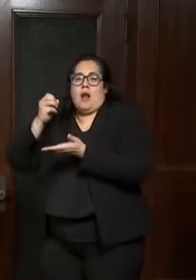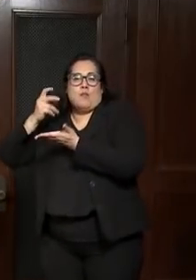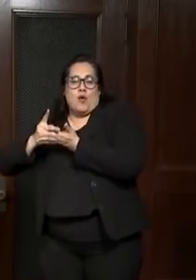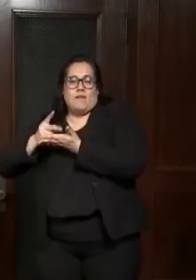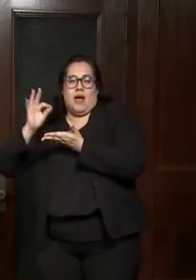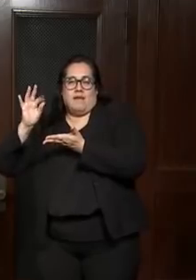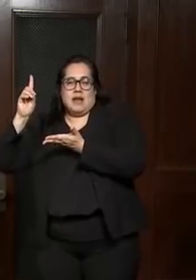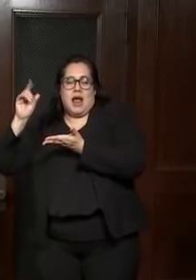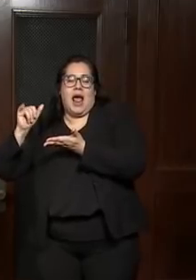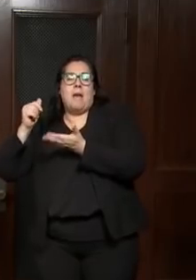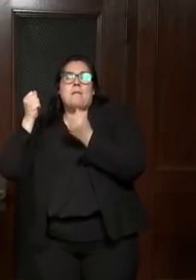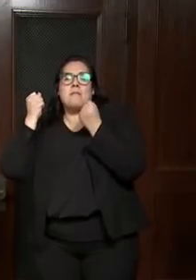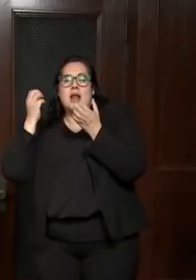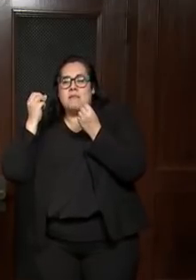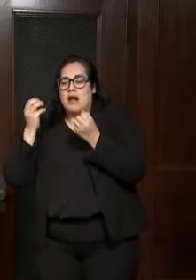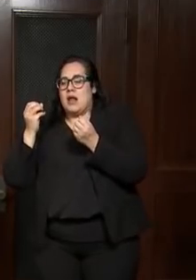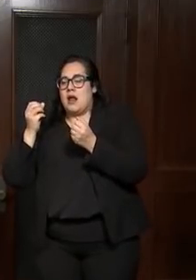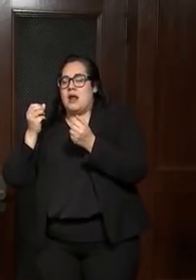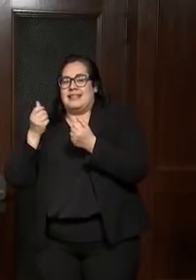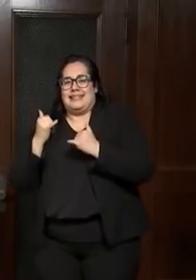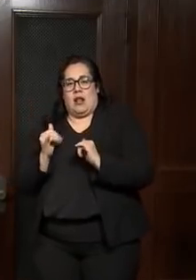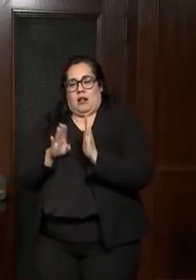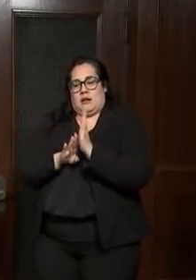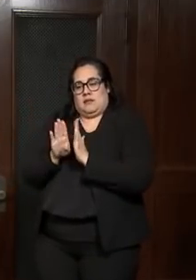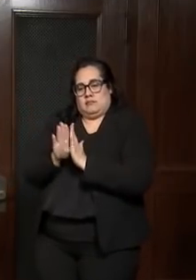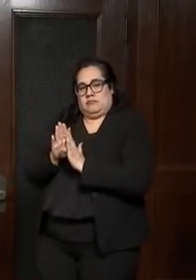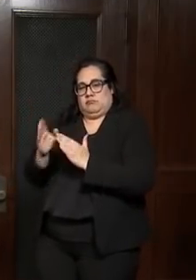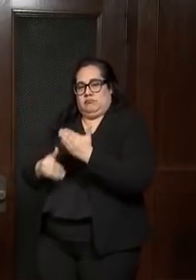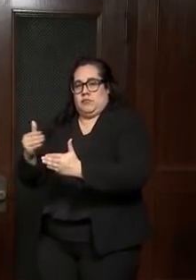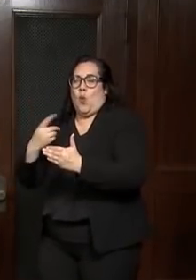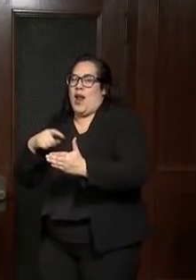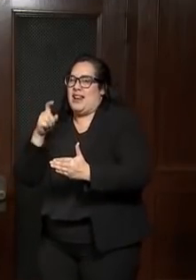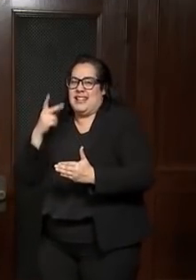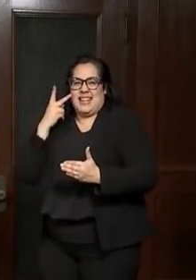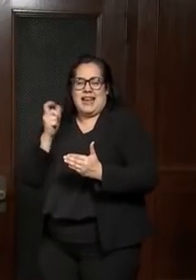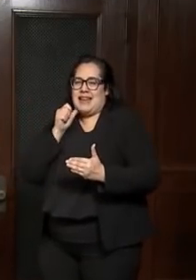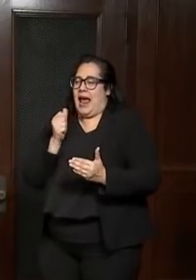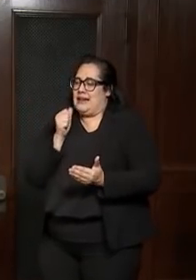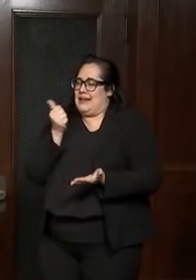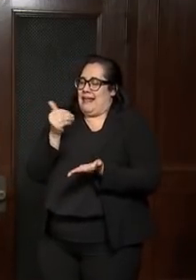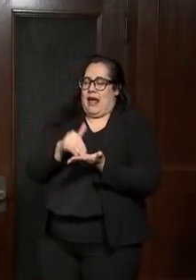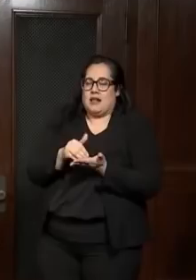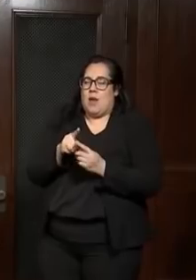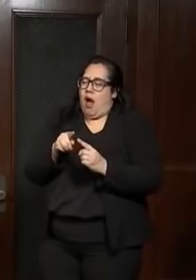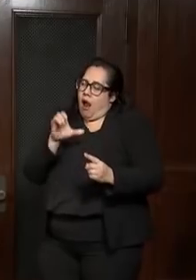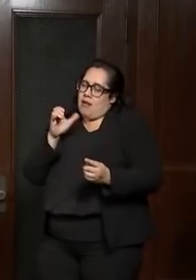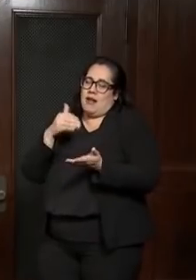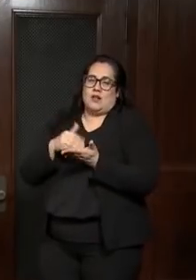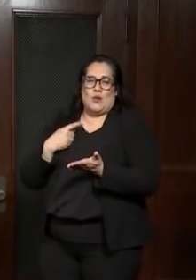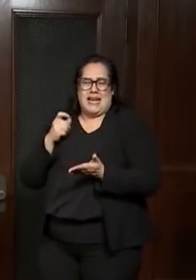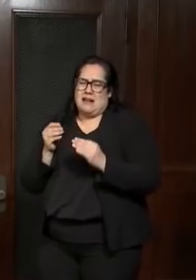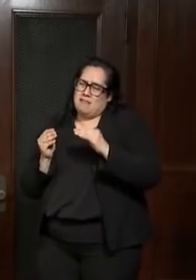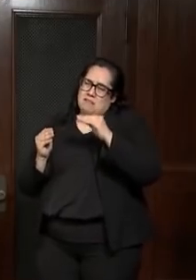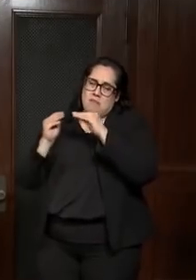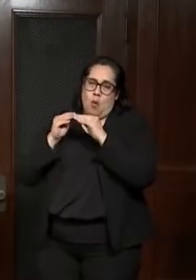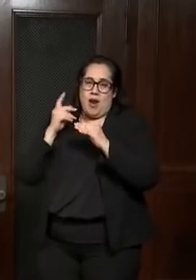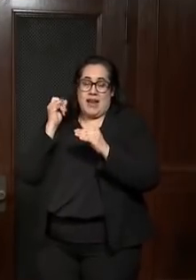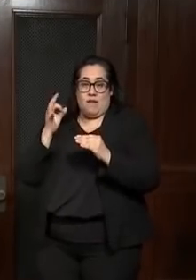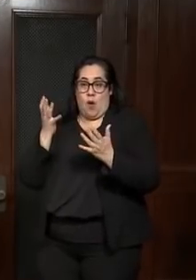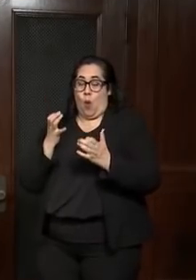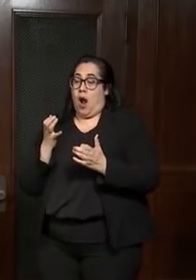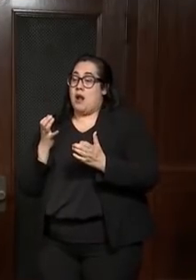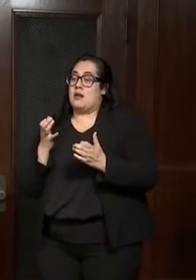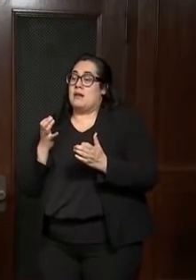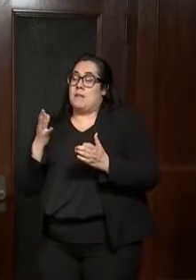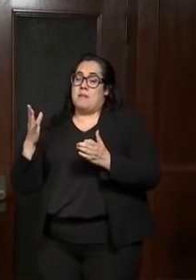FDA, and many under development. And we need to see not only tens of thousands of those, but hundreds of thousands if we're going to get a place back